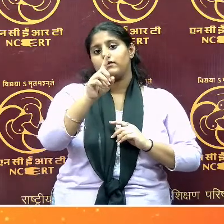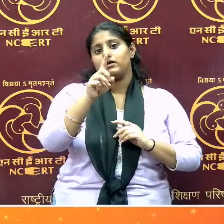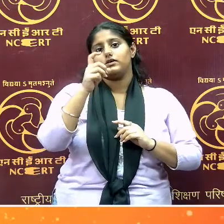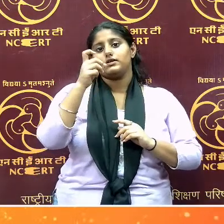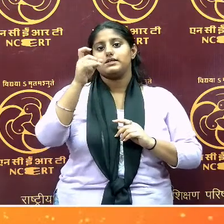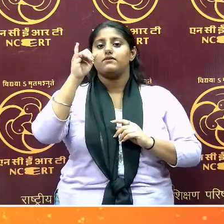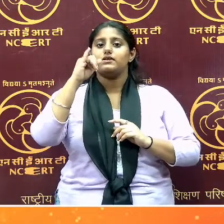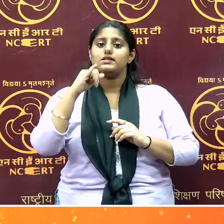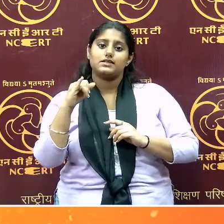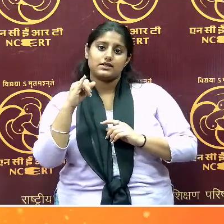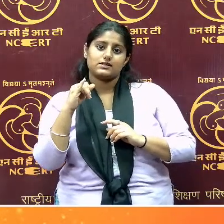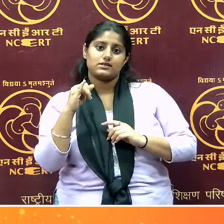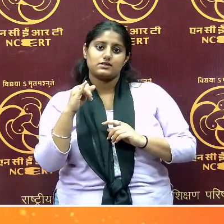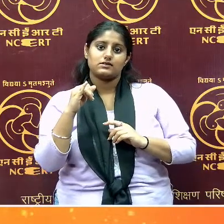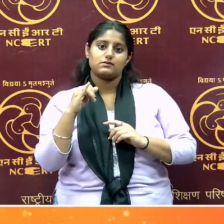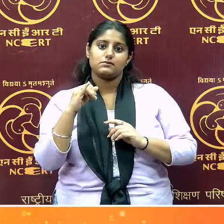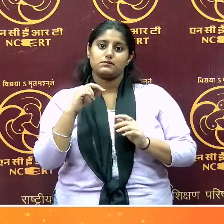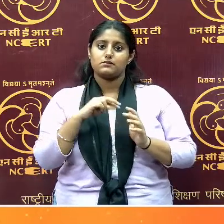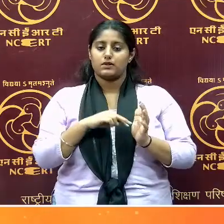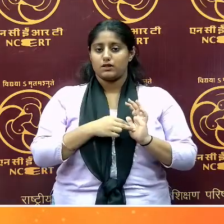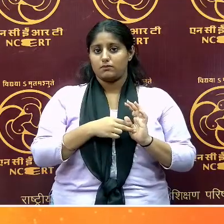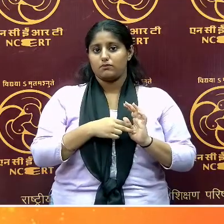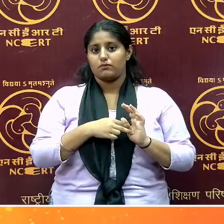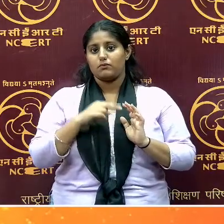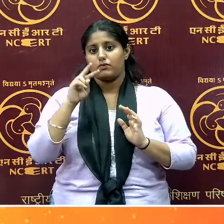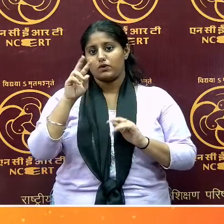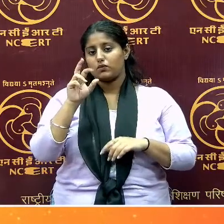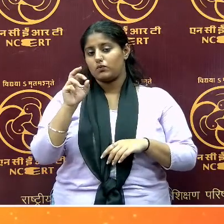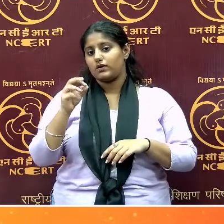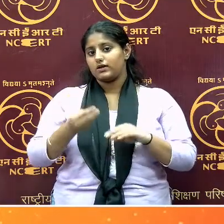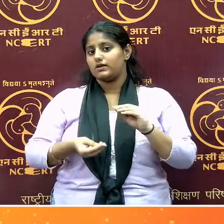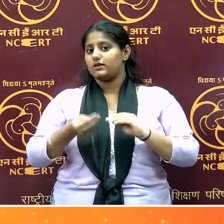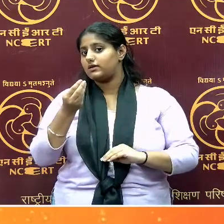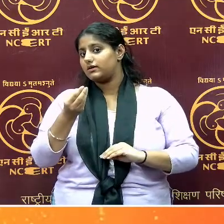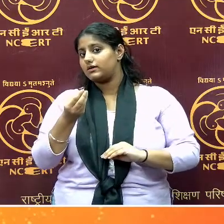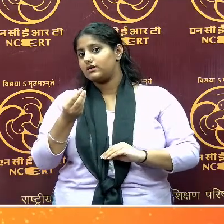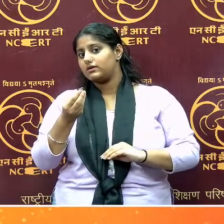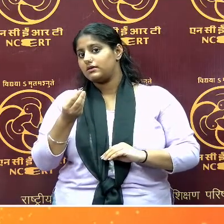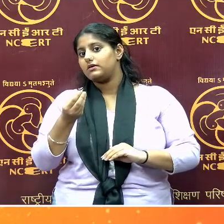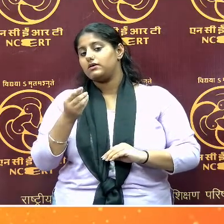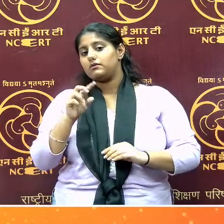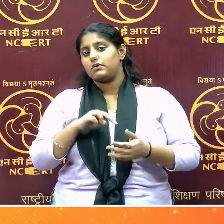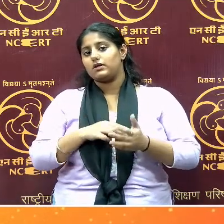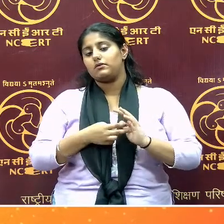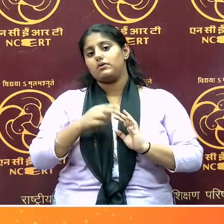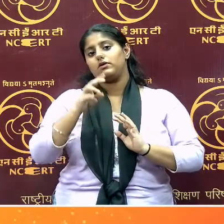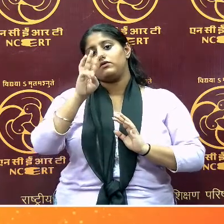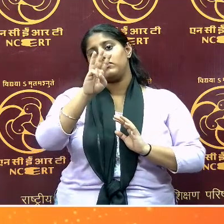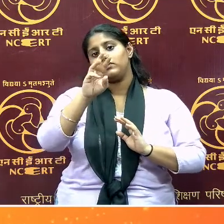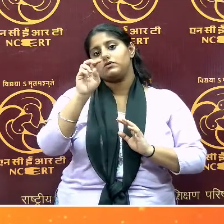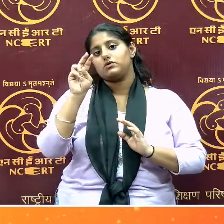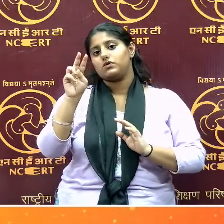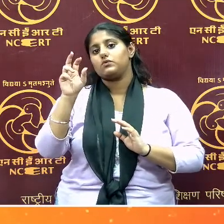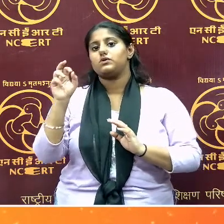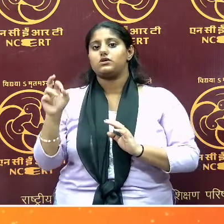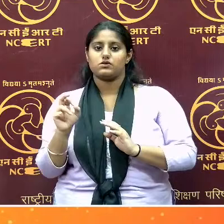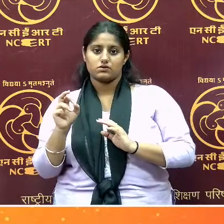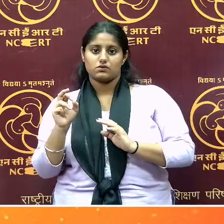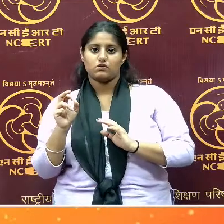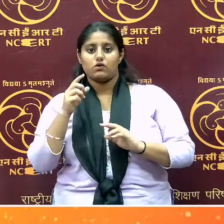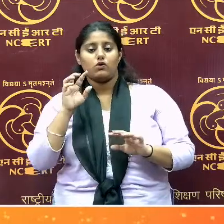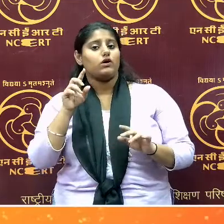176 is towards 200 more, isn't it? So, it will be 3200. And what about nearest